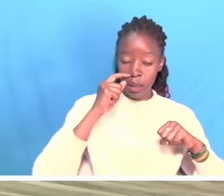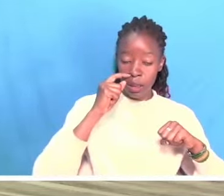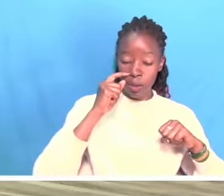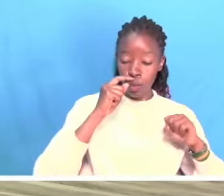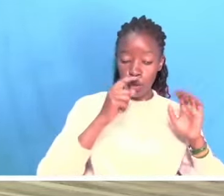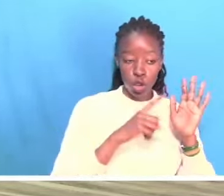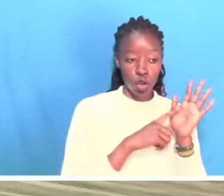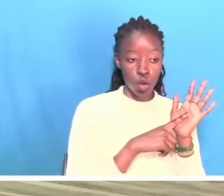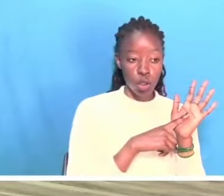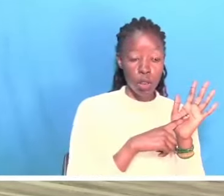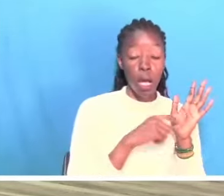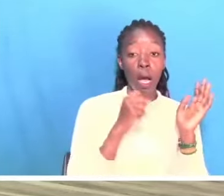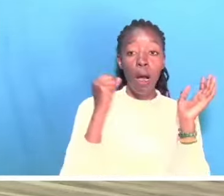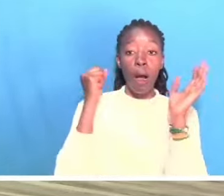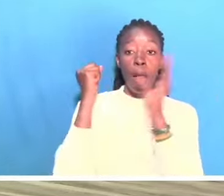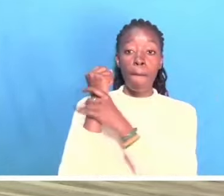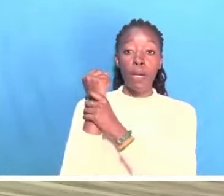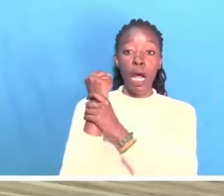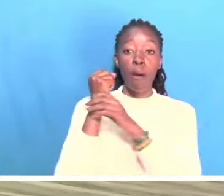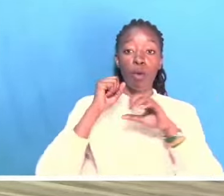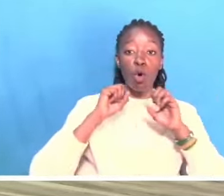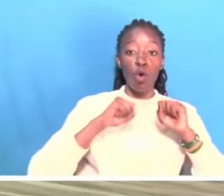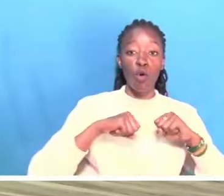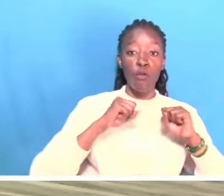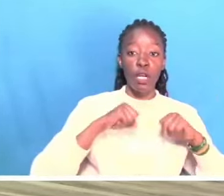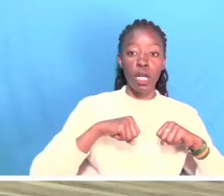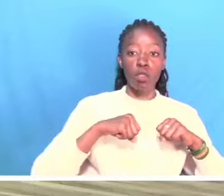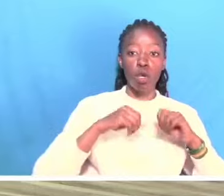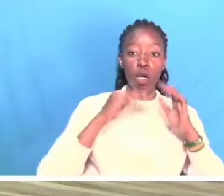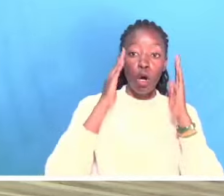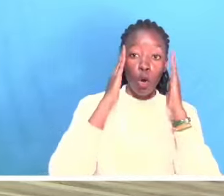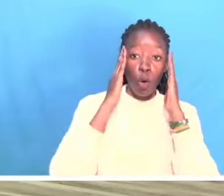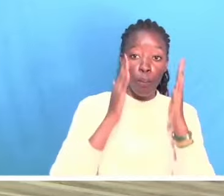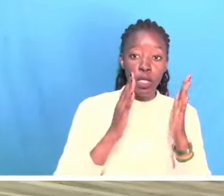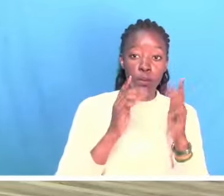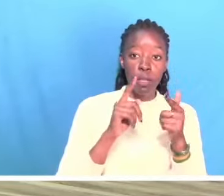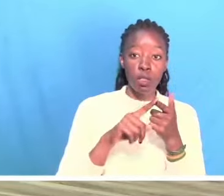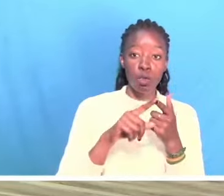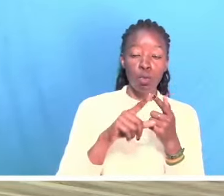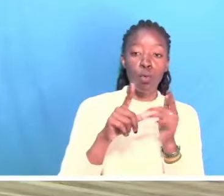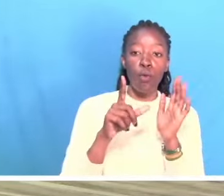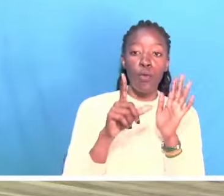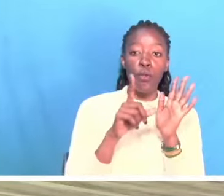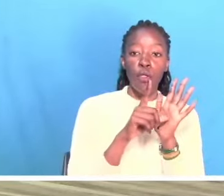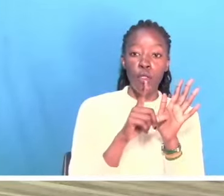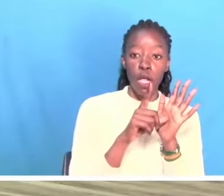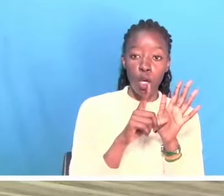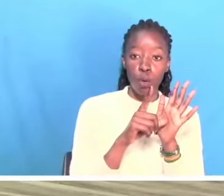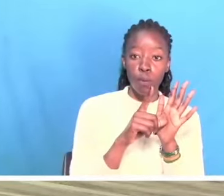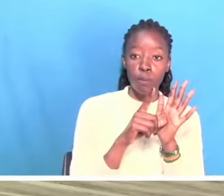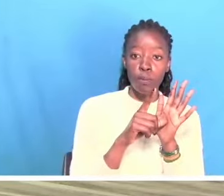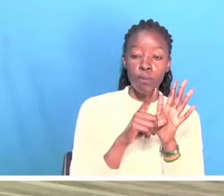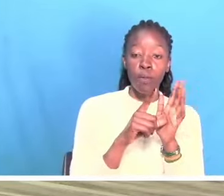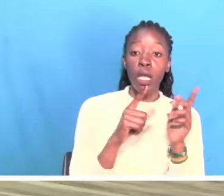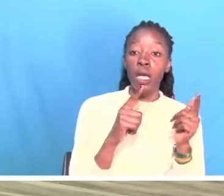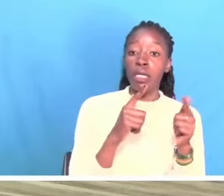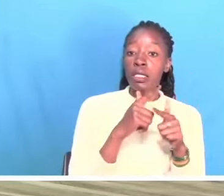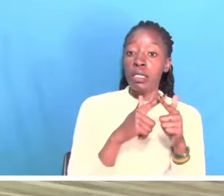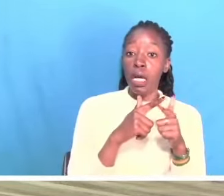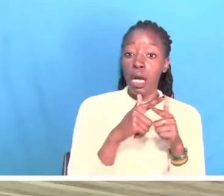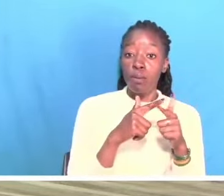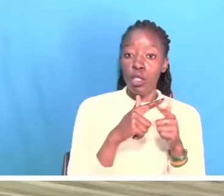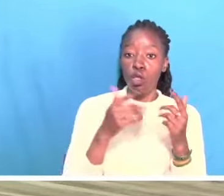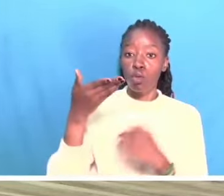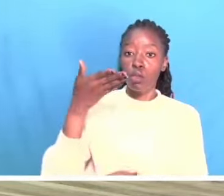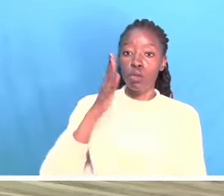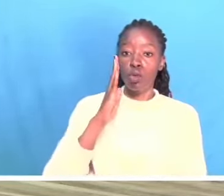signified Abraham's covenantal or commitment to the Lord. So, circumcision was God's appointed